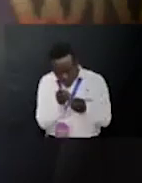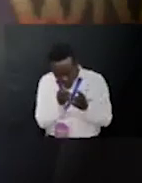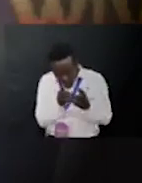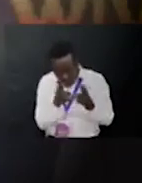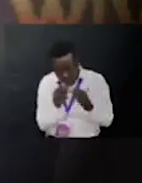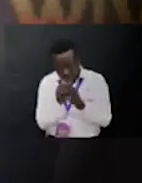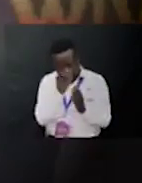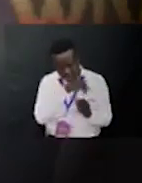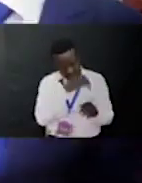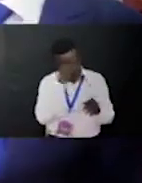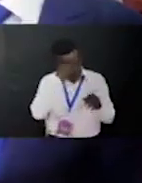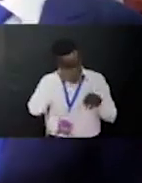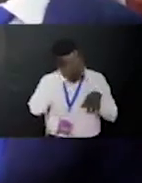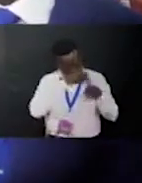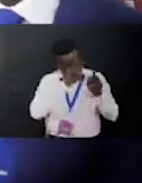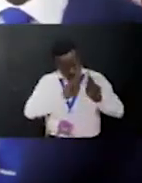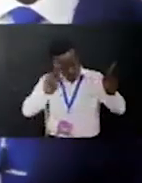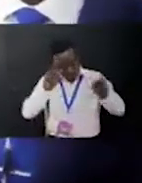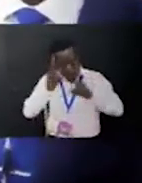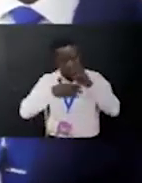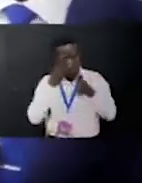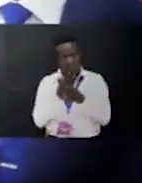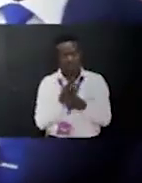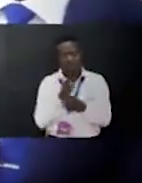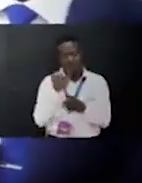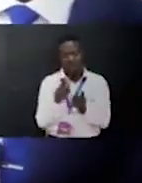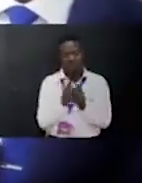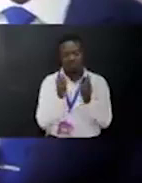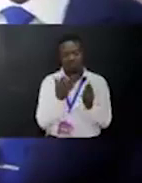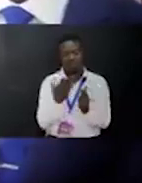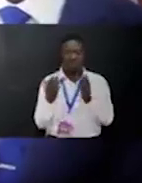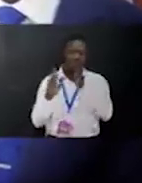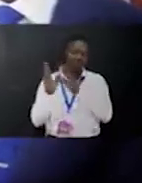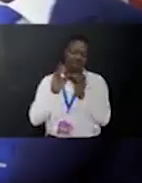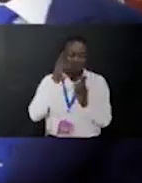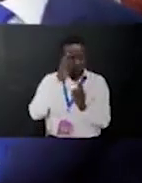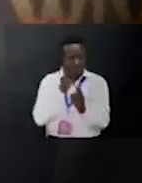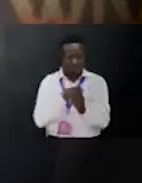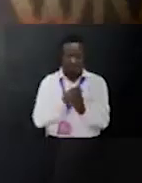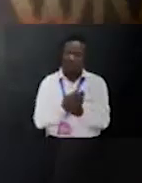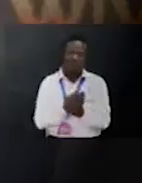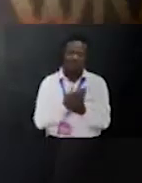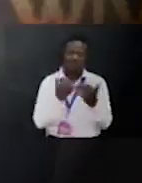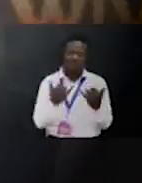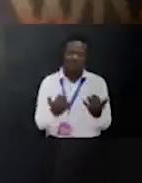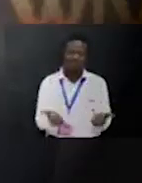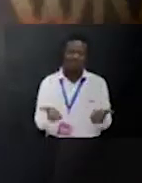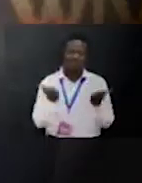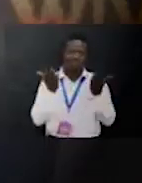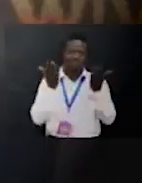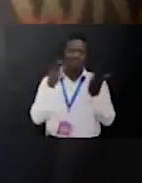privilege. What a great thing that God has done for us. What a love. Shall we be on our feet?